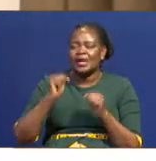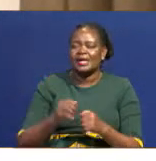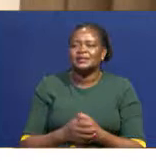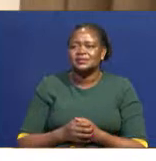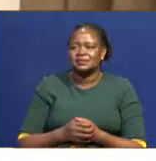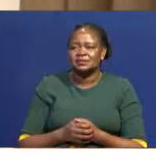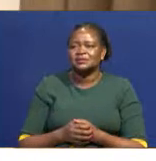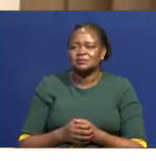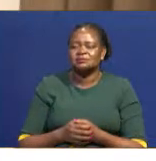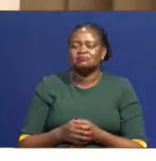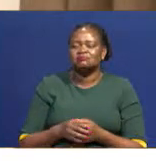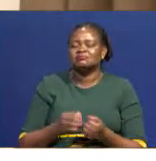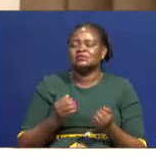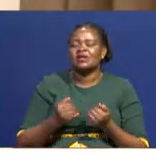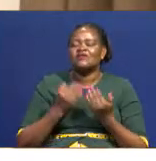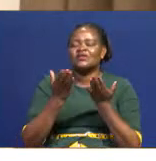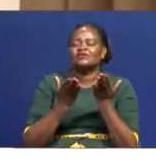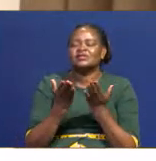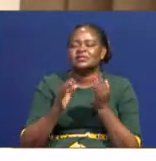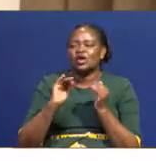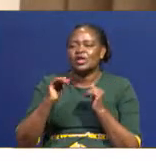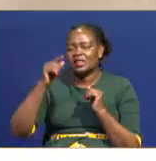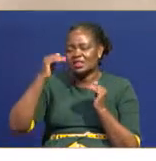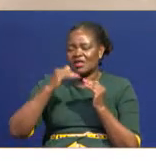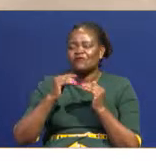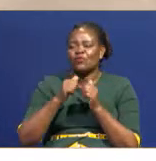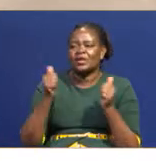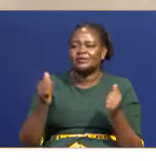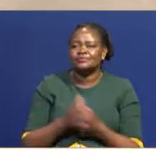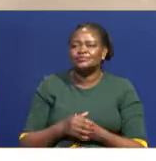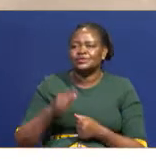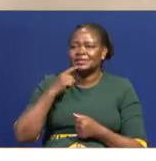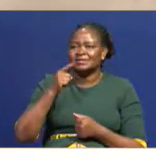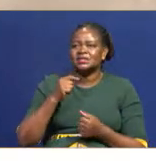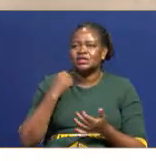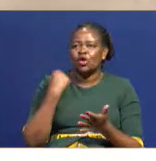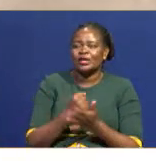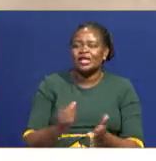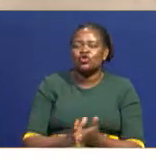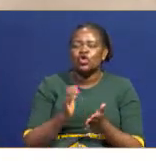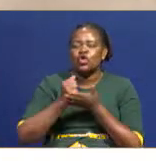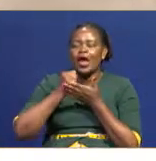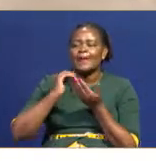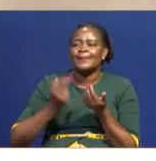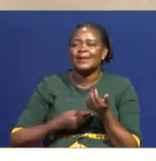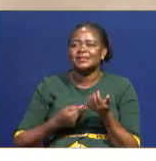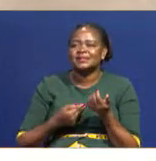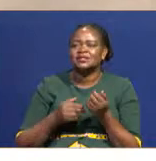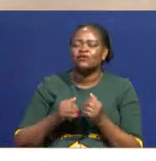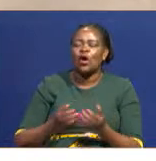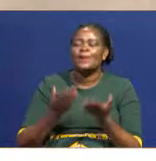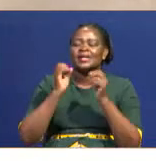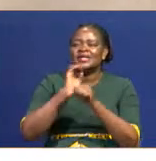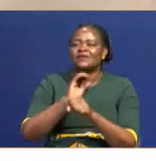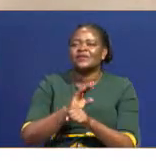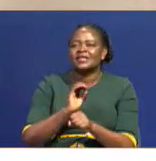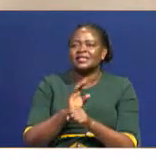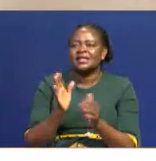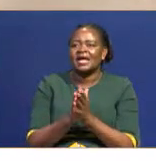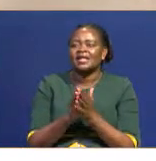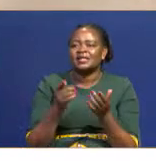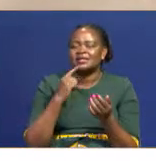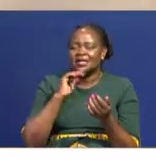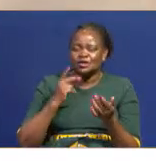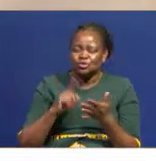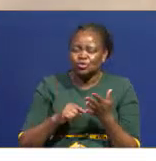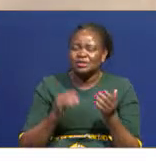take delivery of service at the county level is more efficient. We were telling the Auditor General to help us track and advise and tell